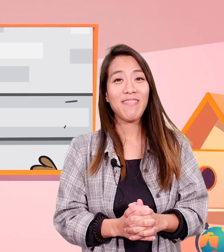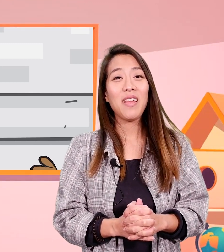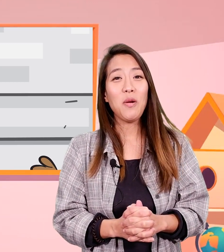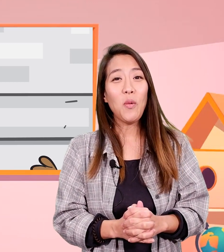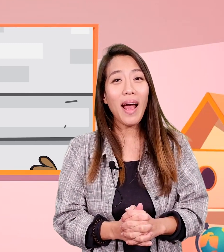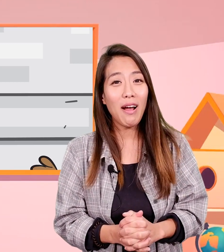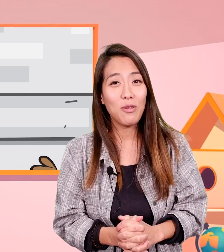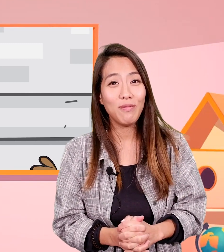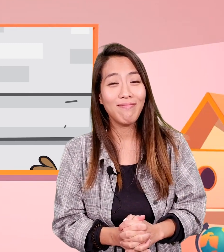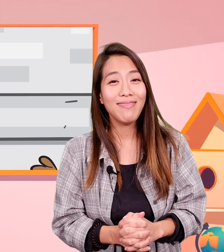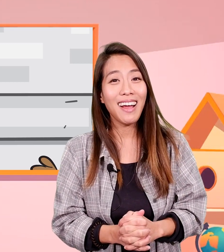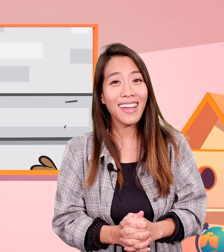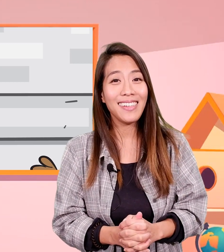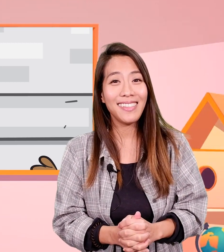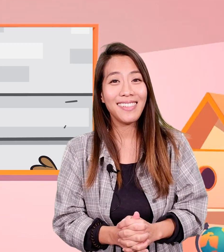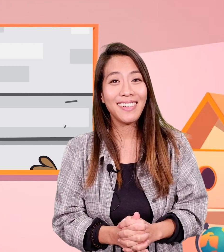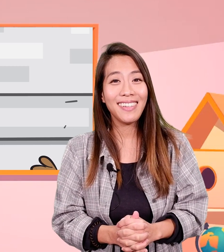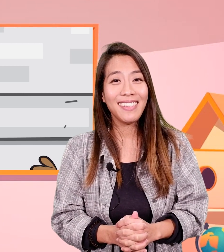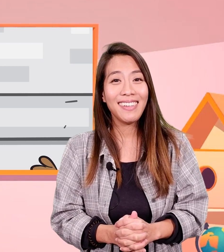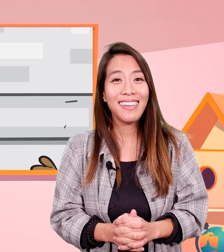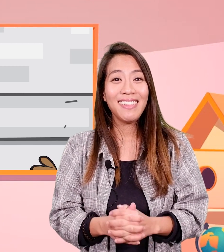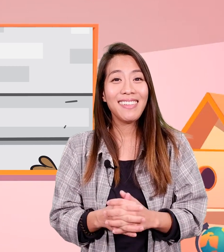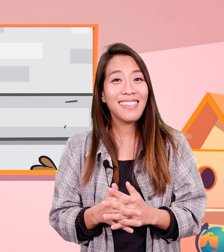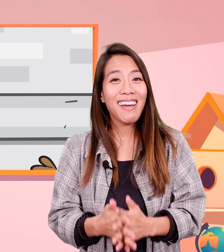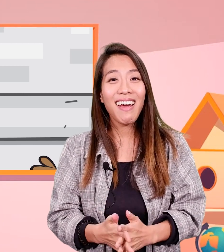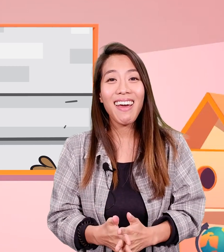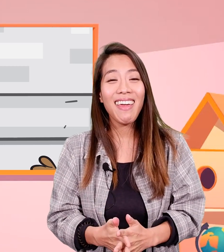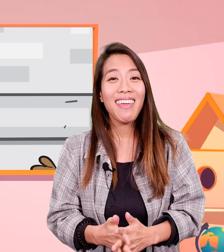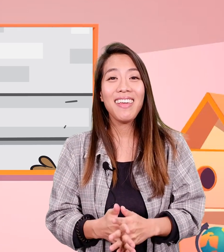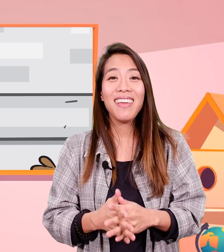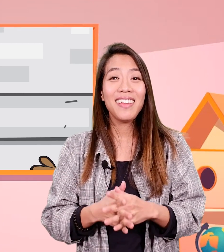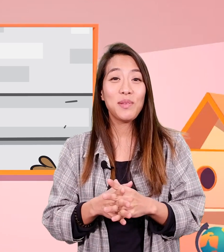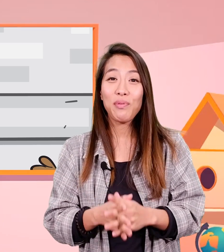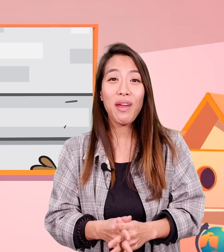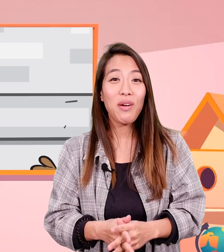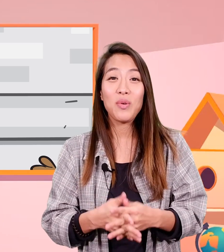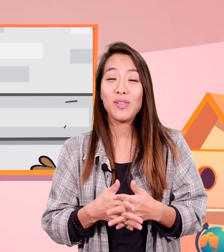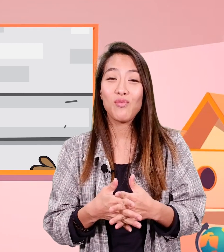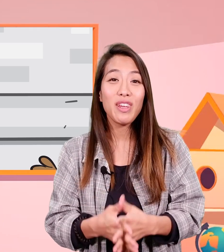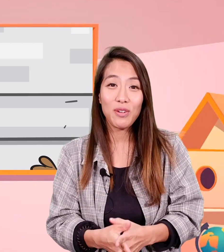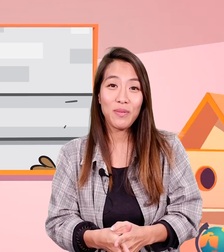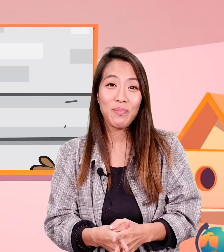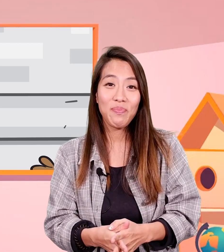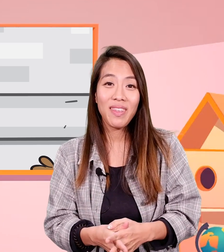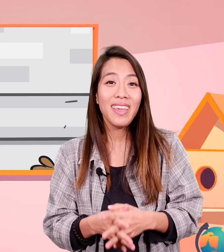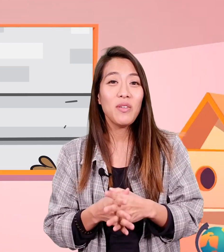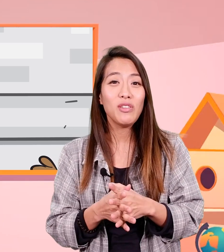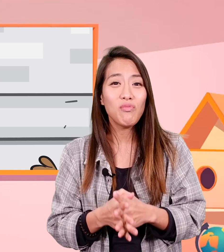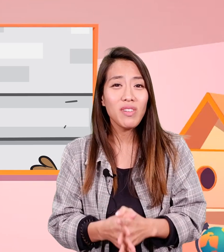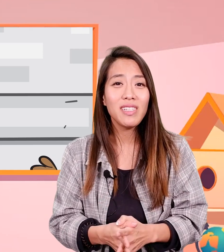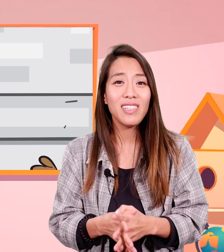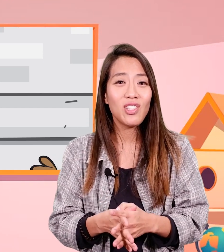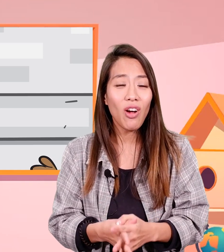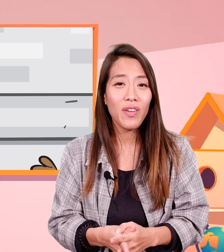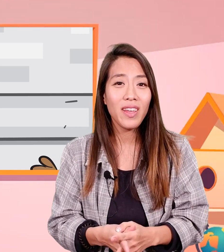I am a sinner. Wow. Guys, this guy, his prayer was real. He